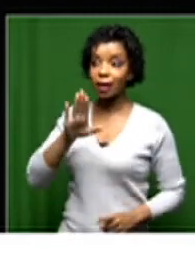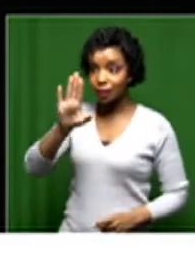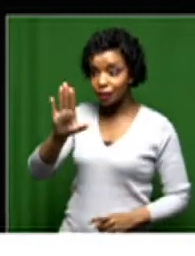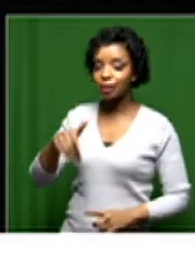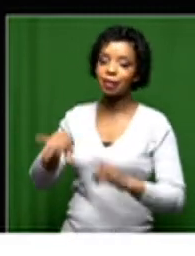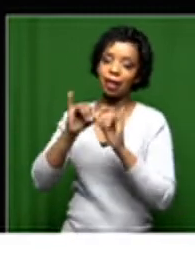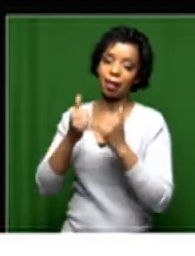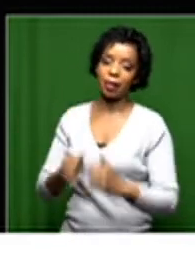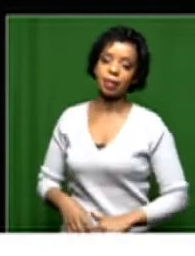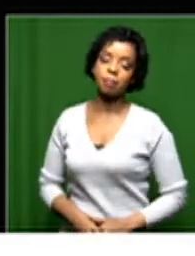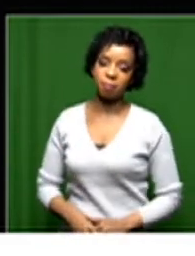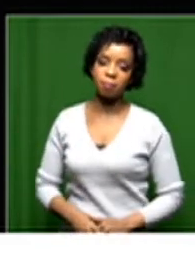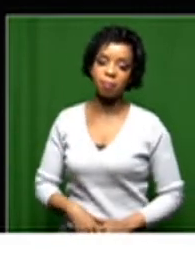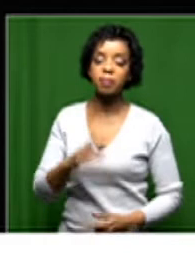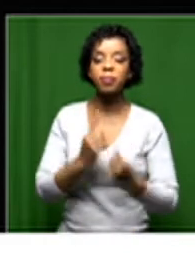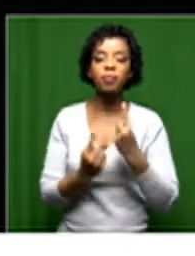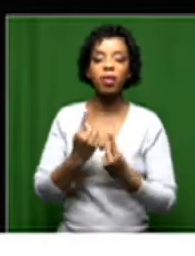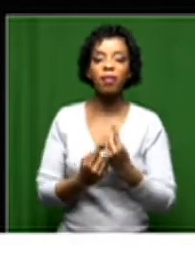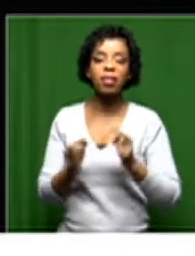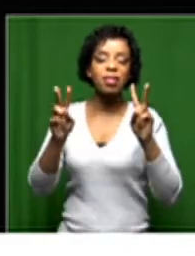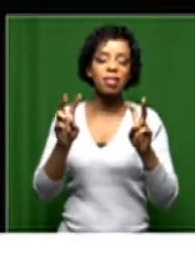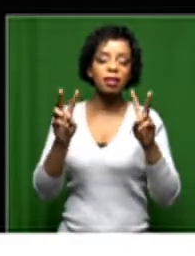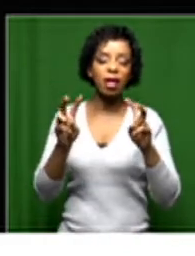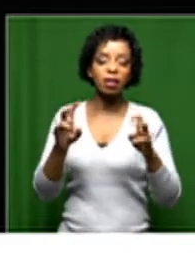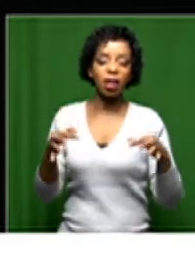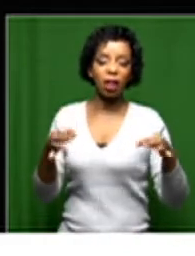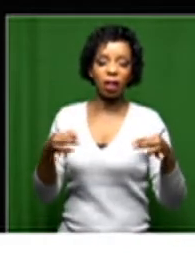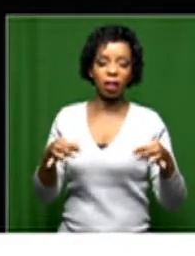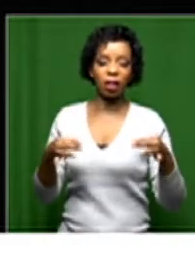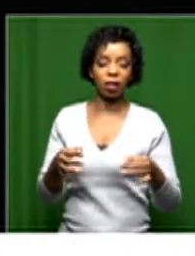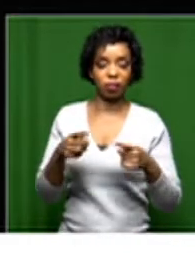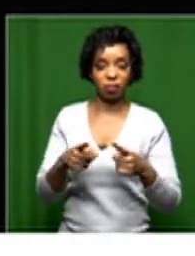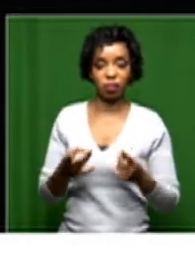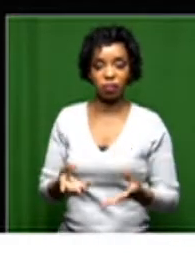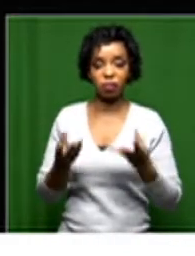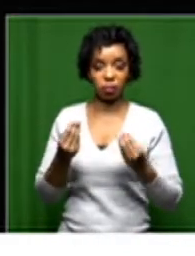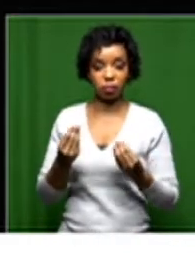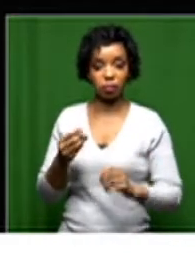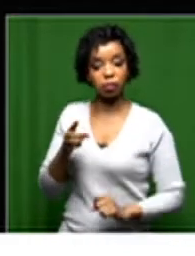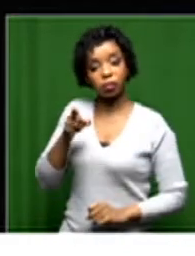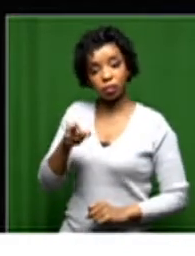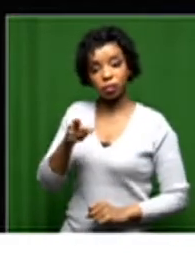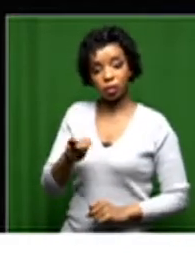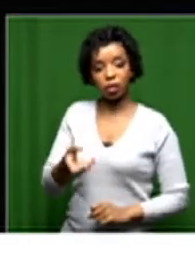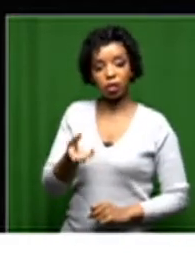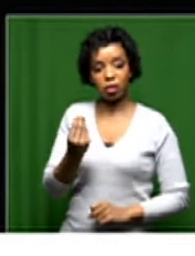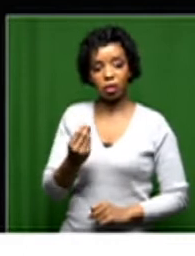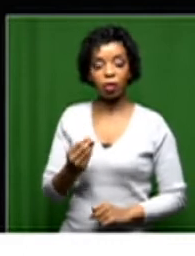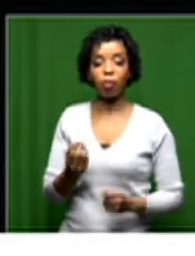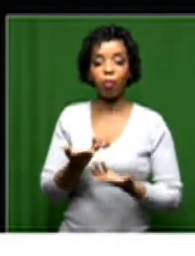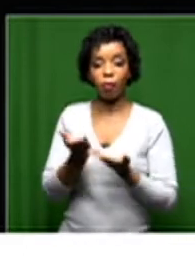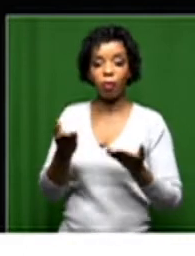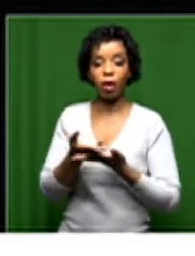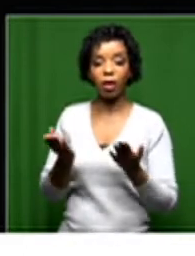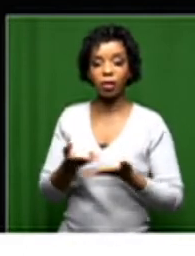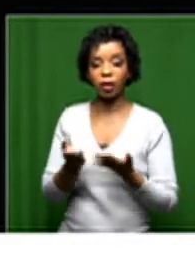company. Okay. So even the title deed, who does the title deed protect? Because right now, when we're listening to